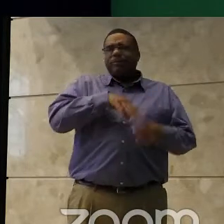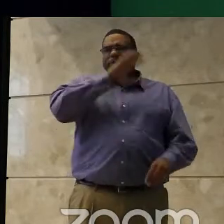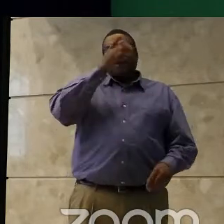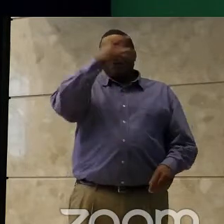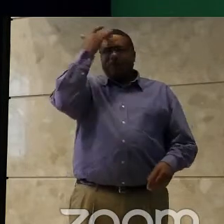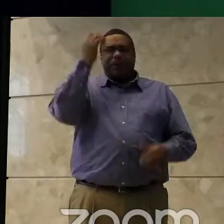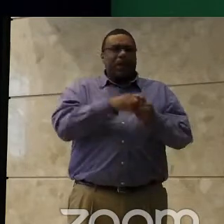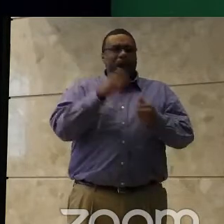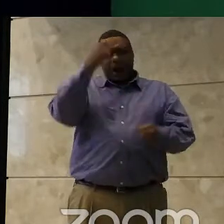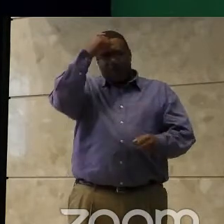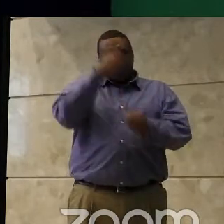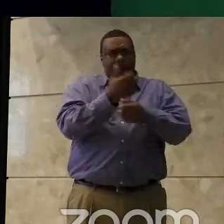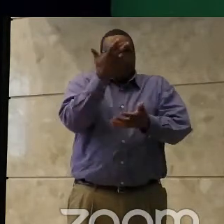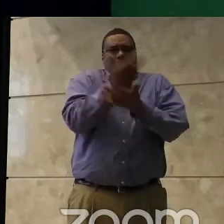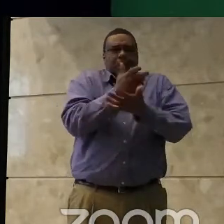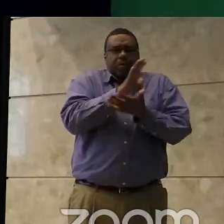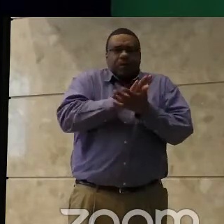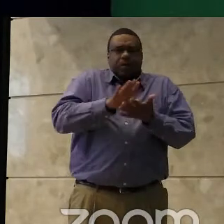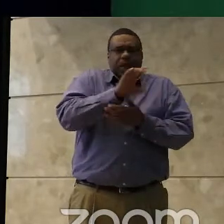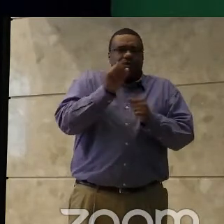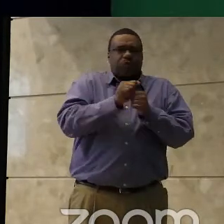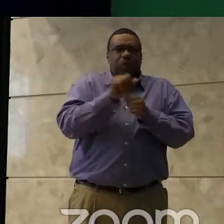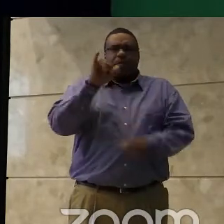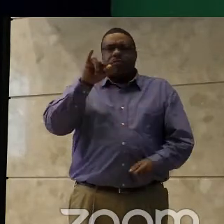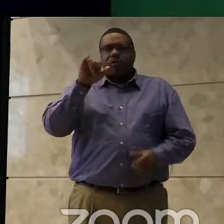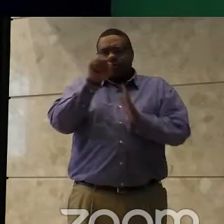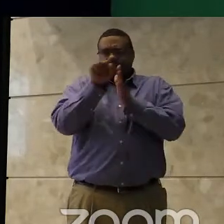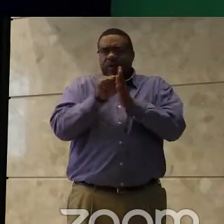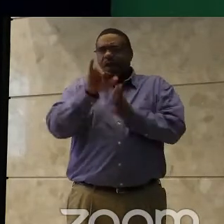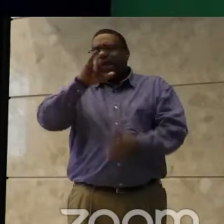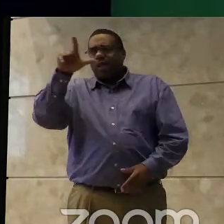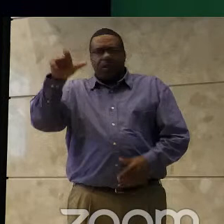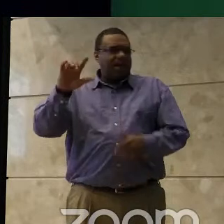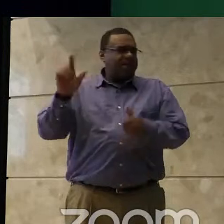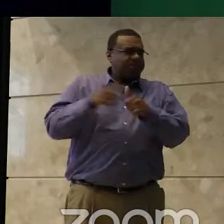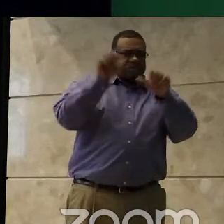grad school at Illinois, in that first semester, and I'm the only